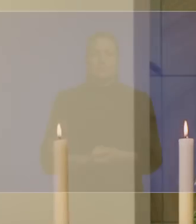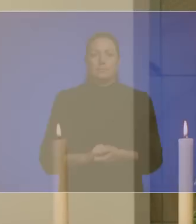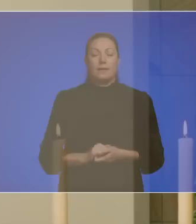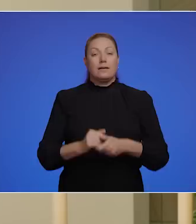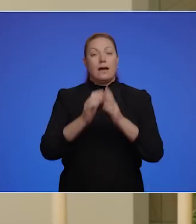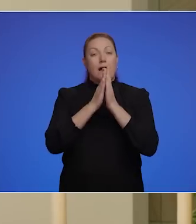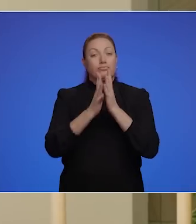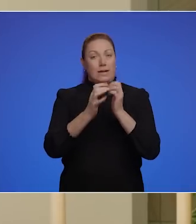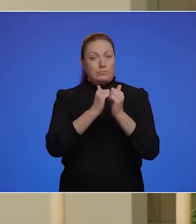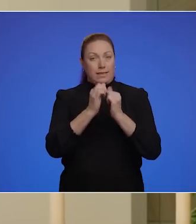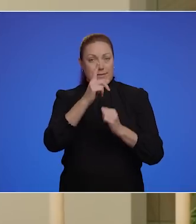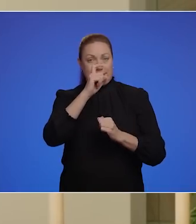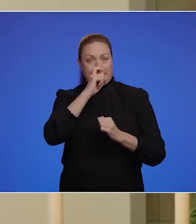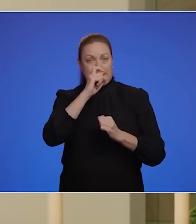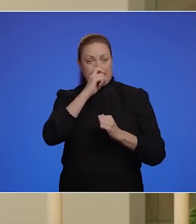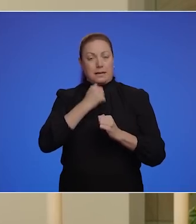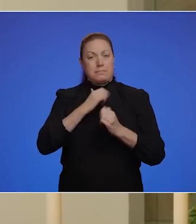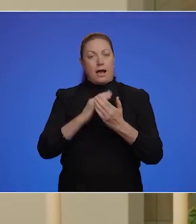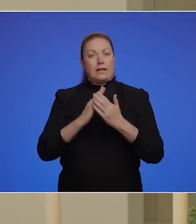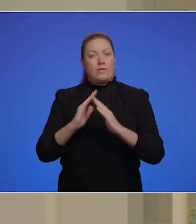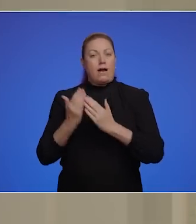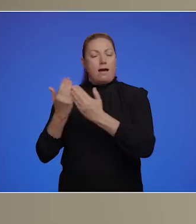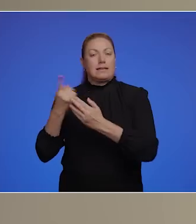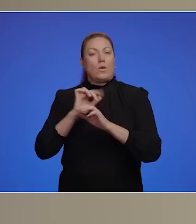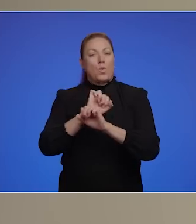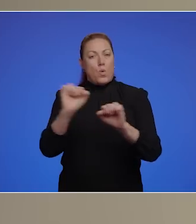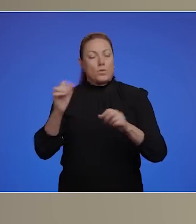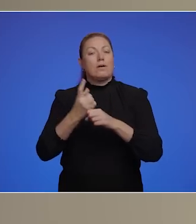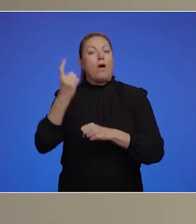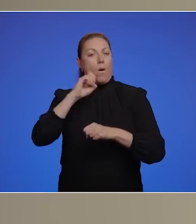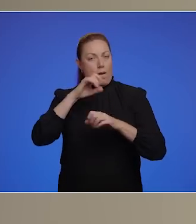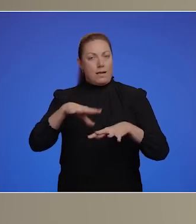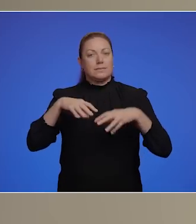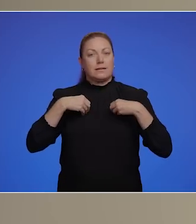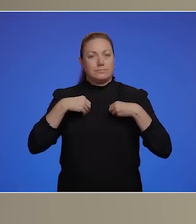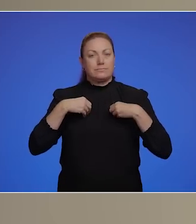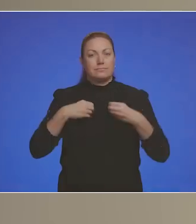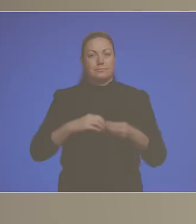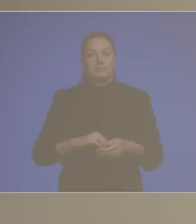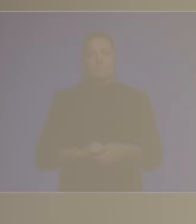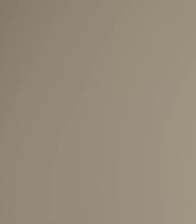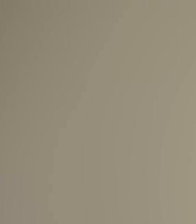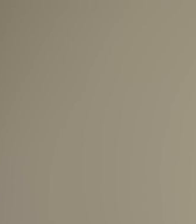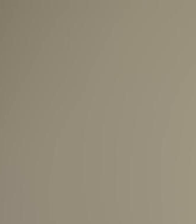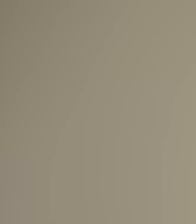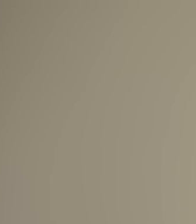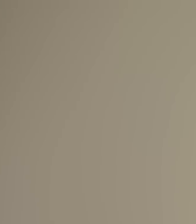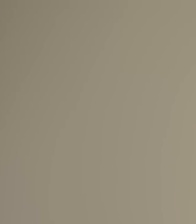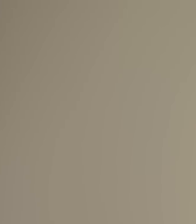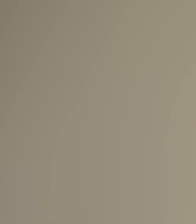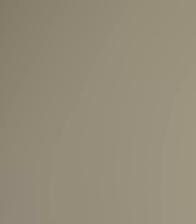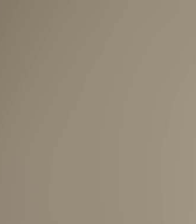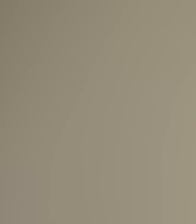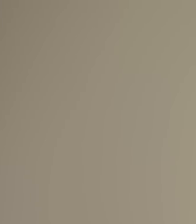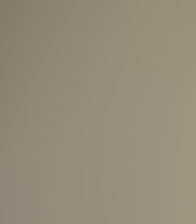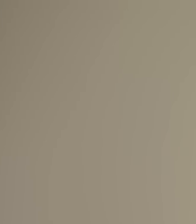near. Pray, brethren, that my sacrifice and yours may be acceptable to God, the Almighty Father. May the Lord accept the sacrifice at your hands for the praise